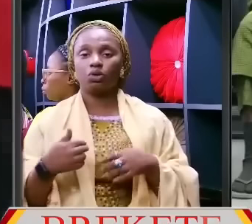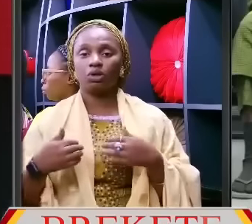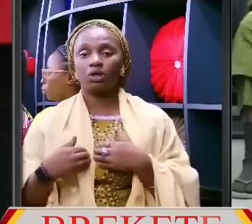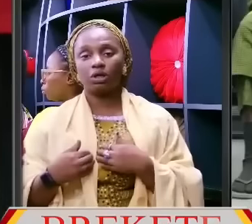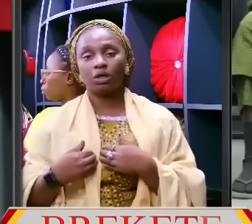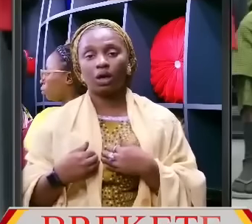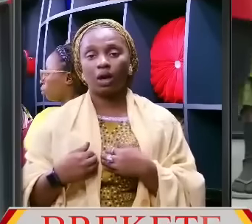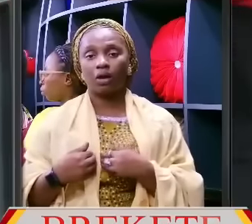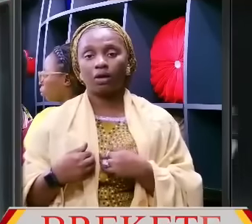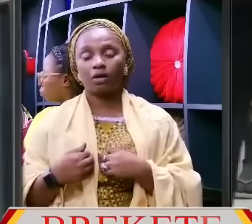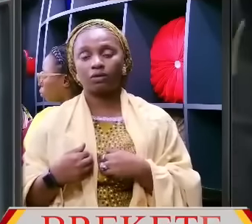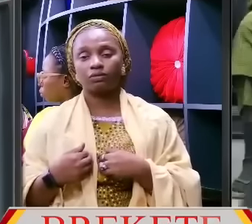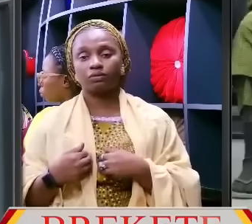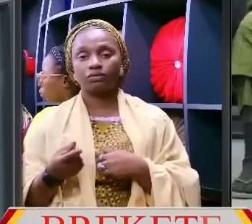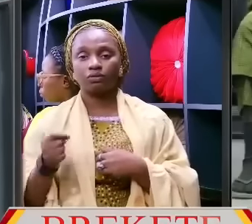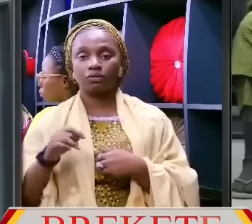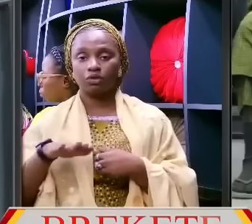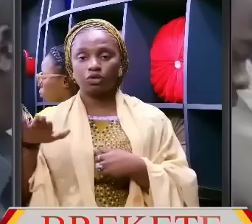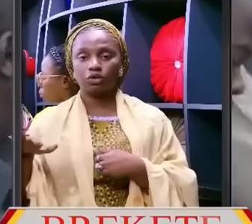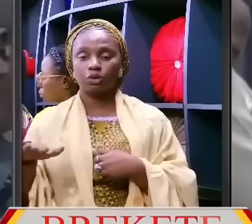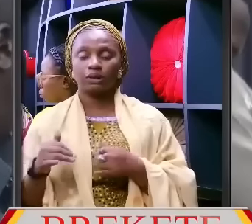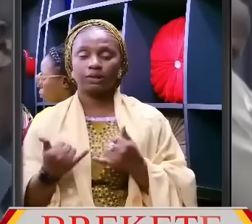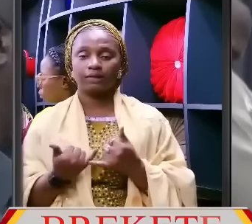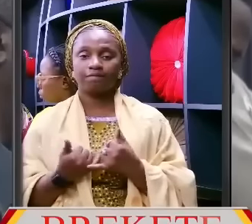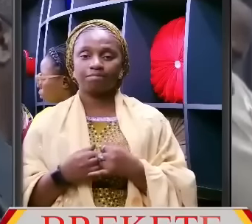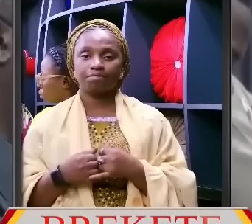may decide to be mischievous.